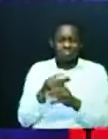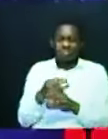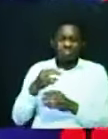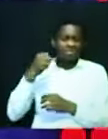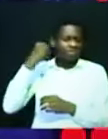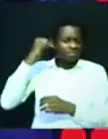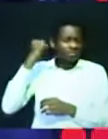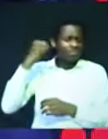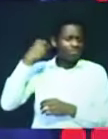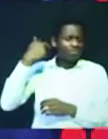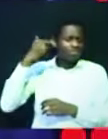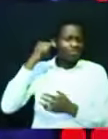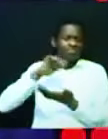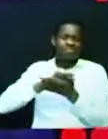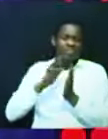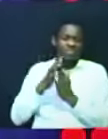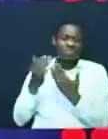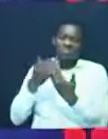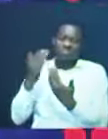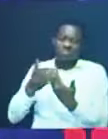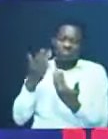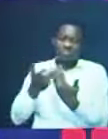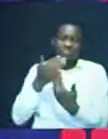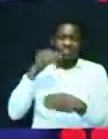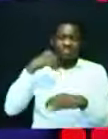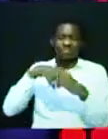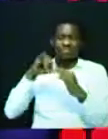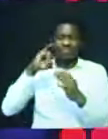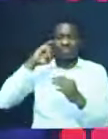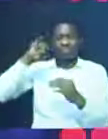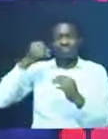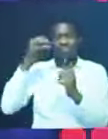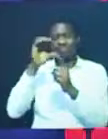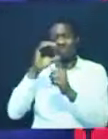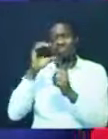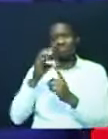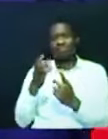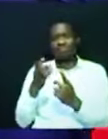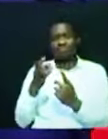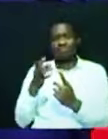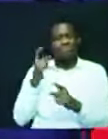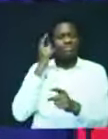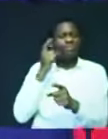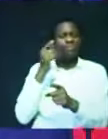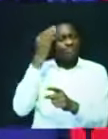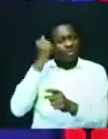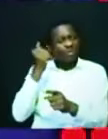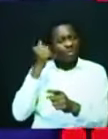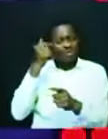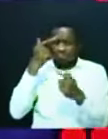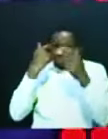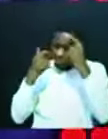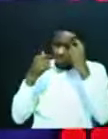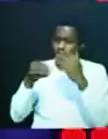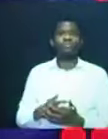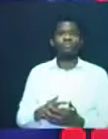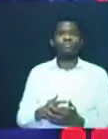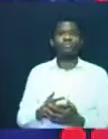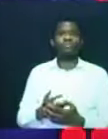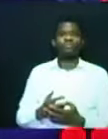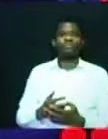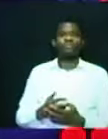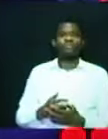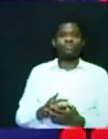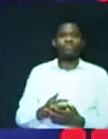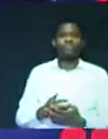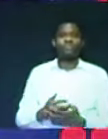Hine Madrid any sika, yes, a boar, Ewo Jerusalem. Just because of the wisdom God gave him. Nyanso nyame de manu ntino o